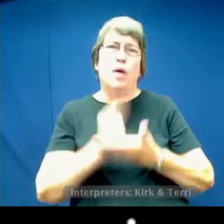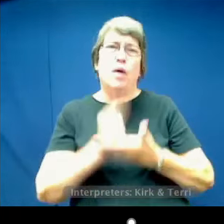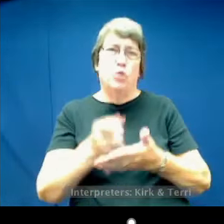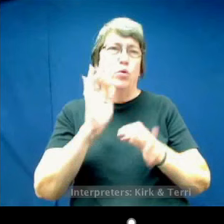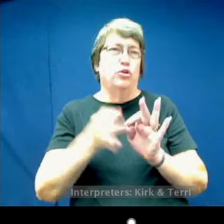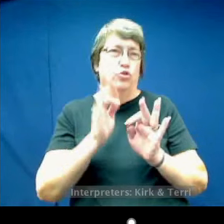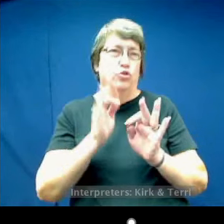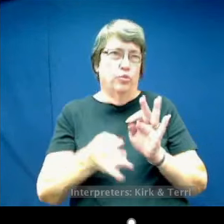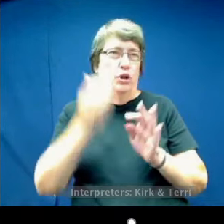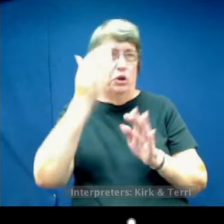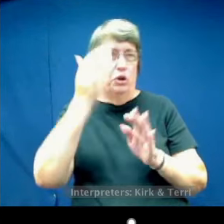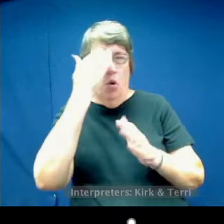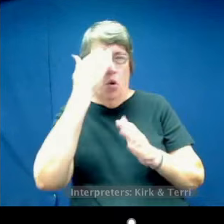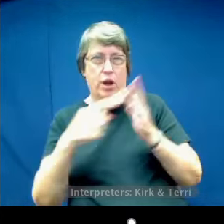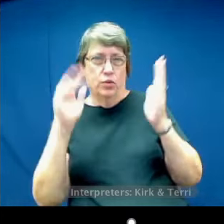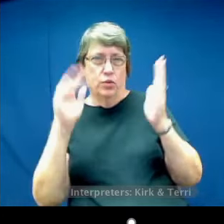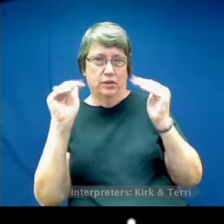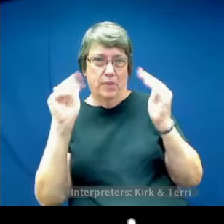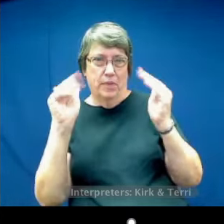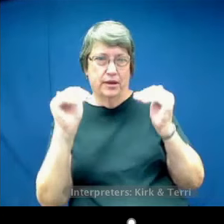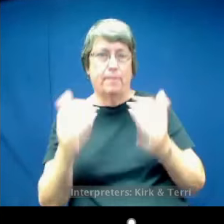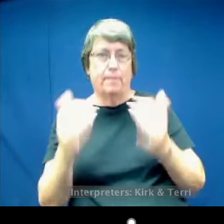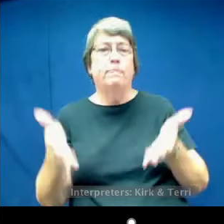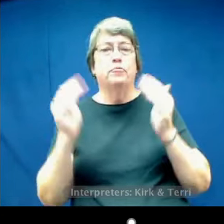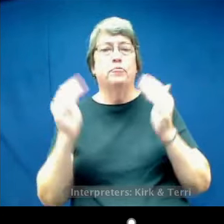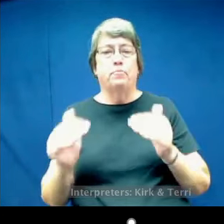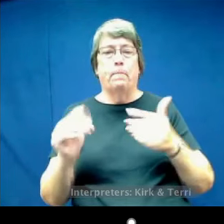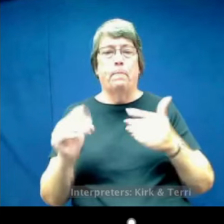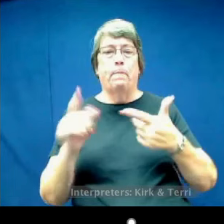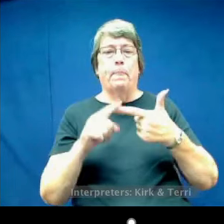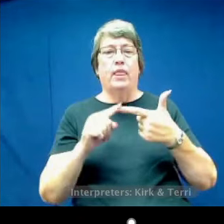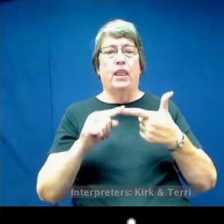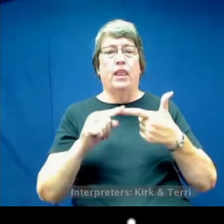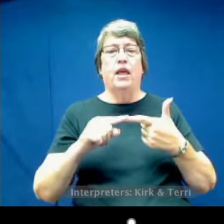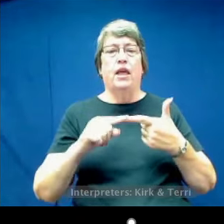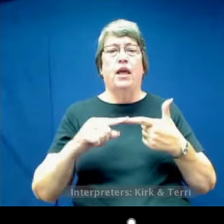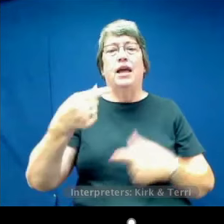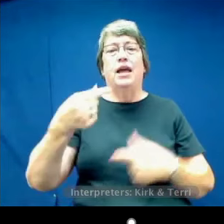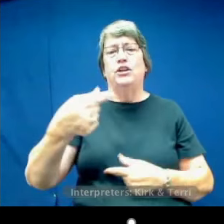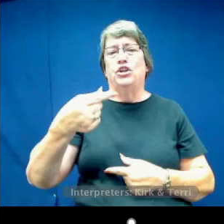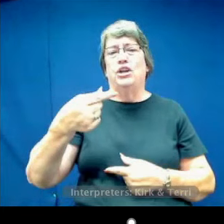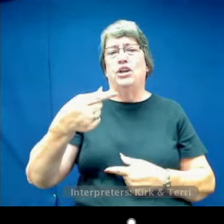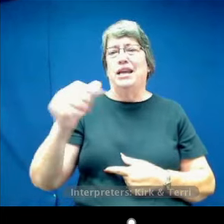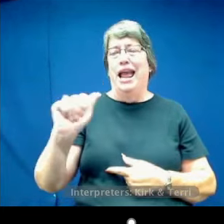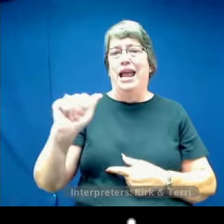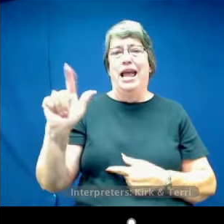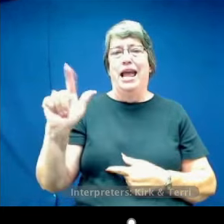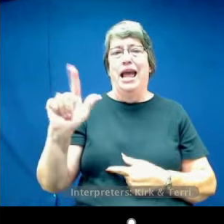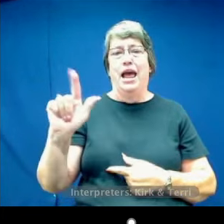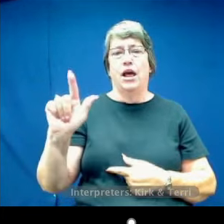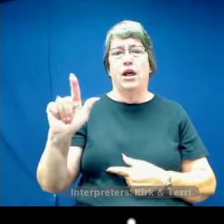Guardian ad litem. Sometimes they're just called GALs.